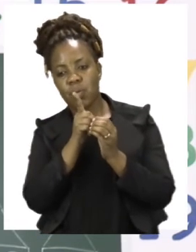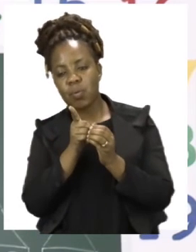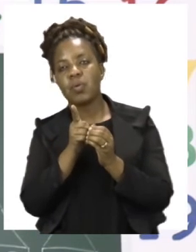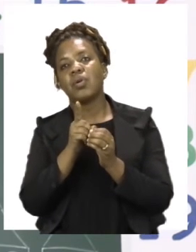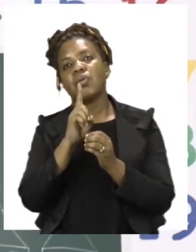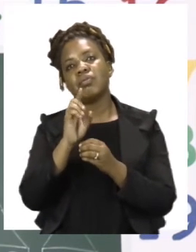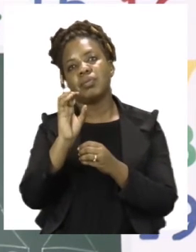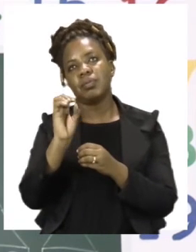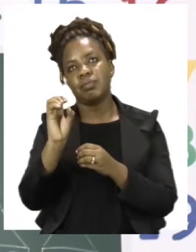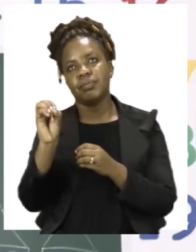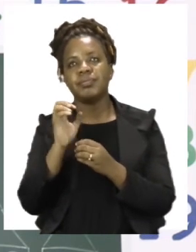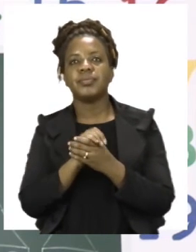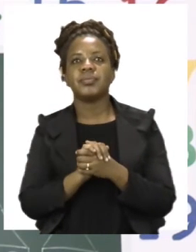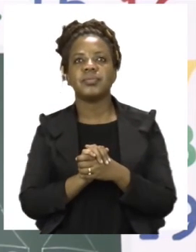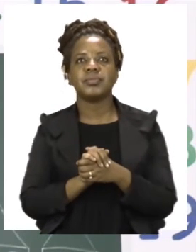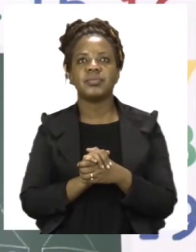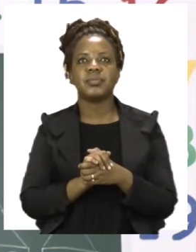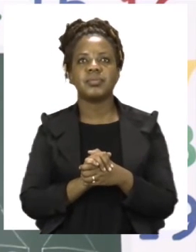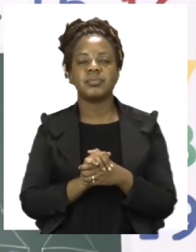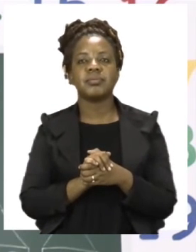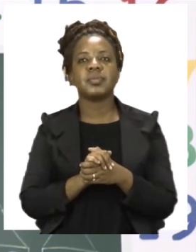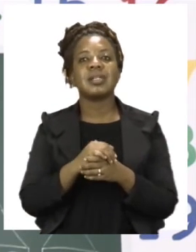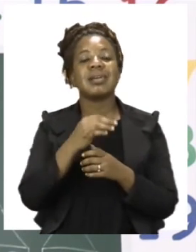which means 95 to the